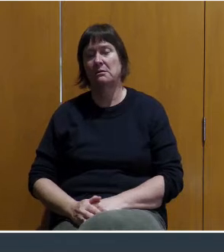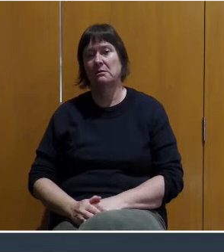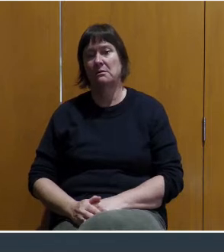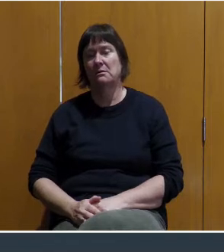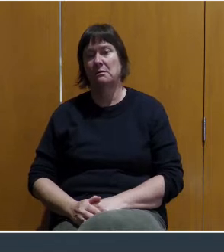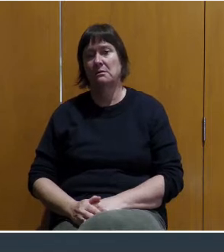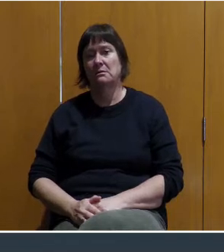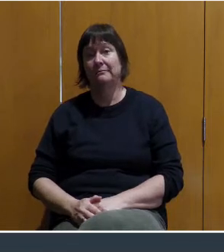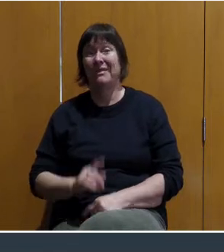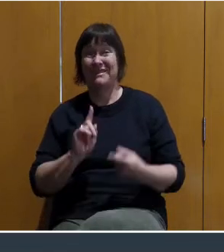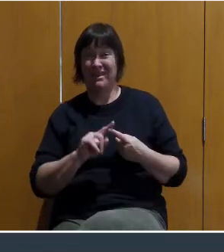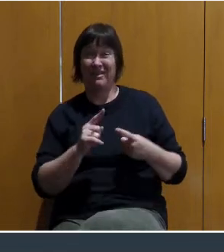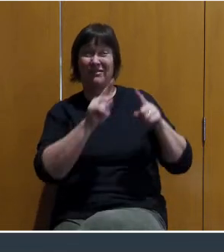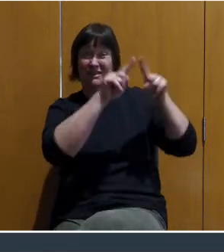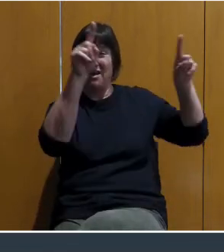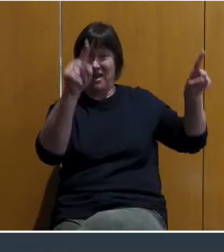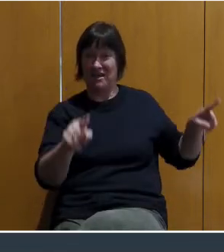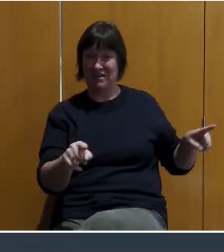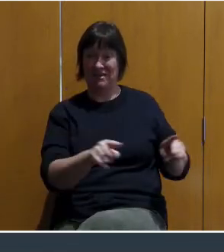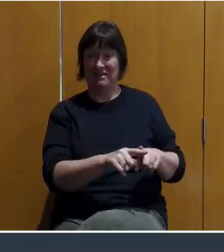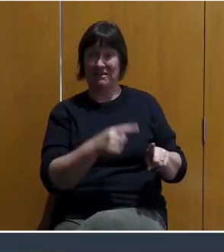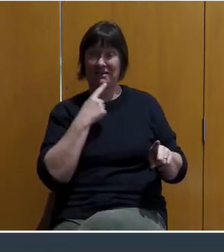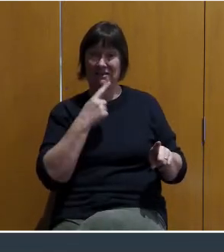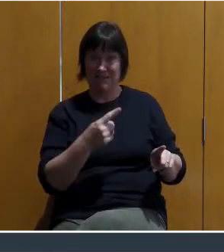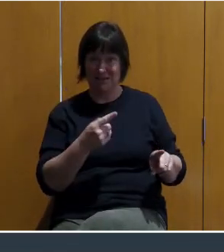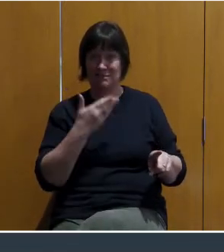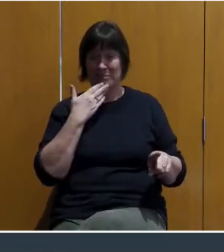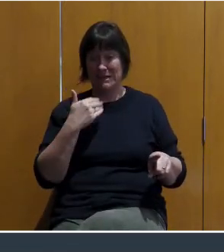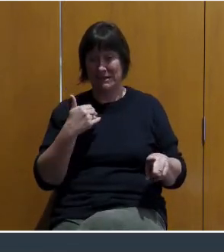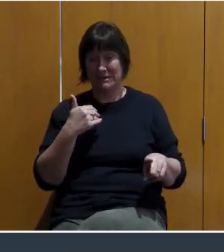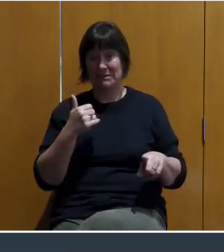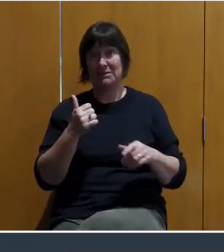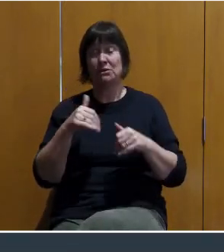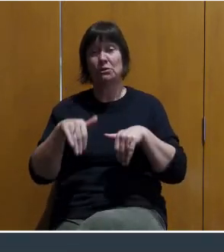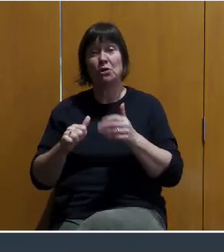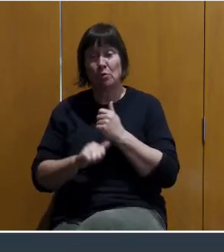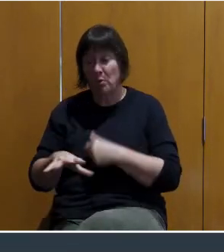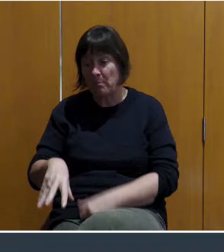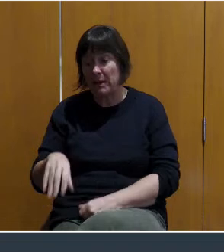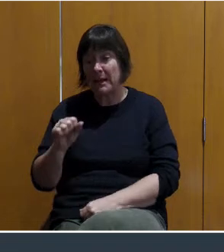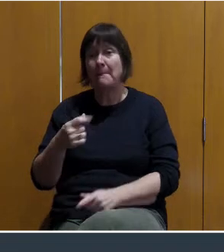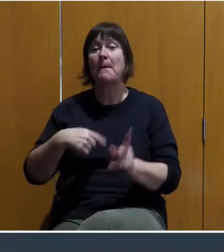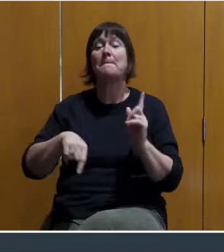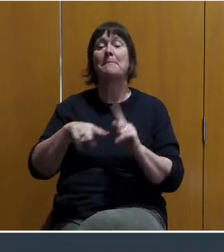despite there being signage asking for people to pick up their dog poo and to have their dog on a